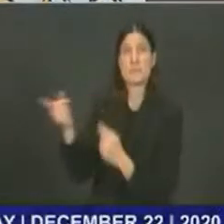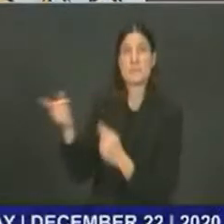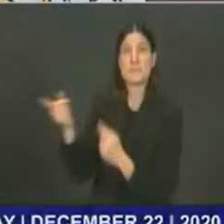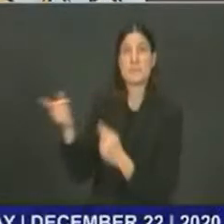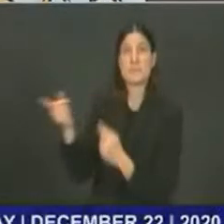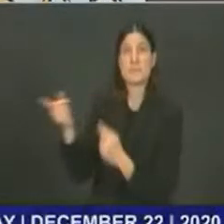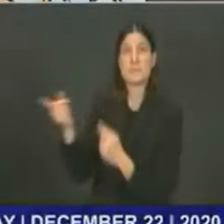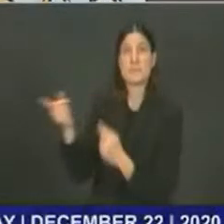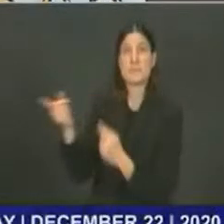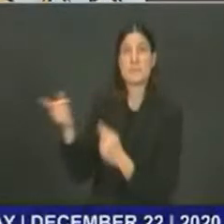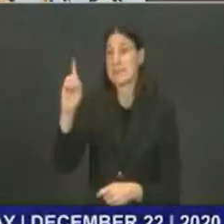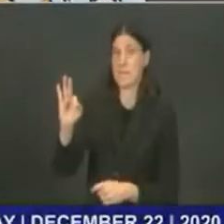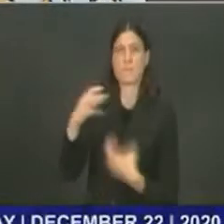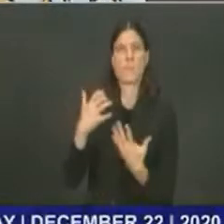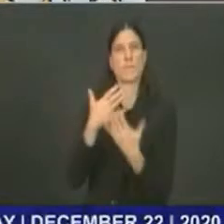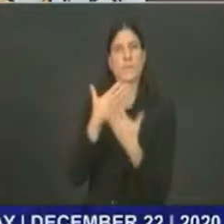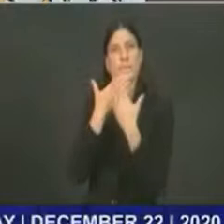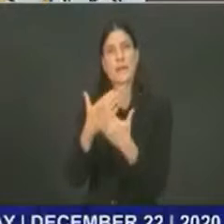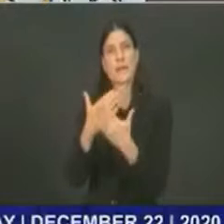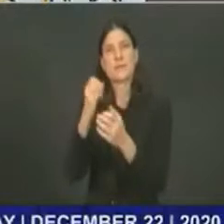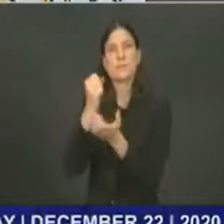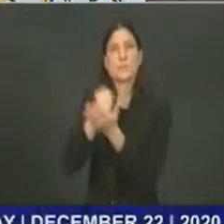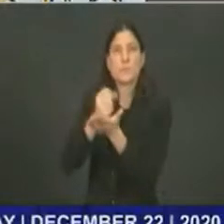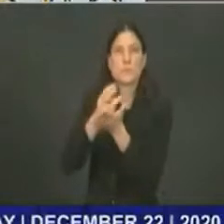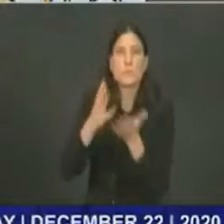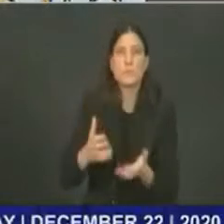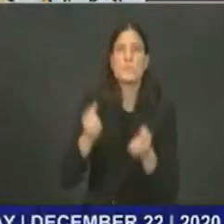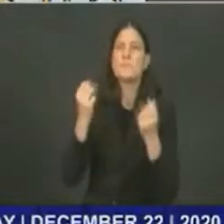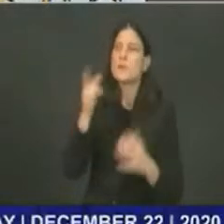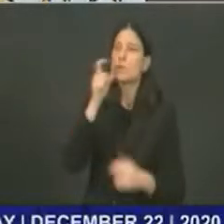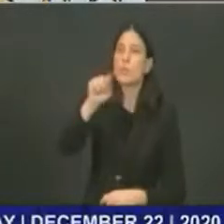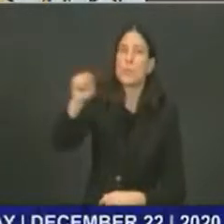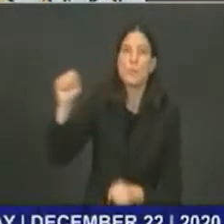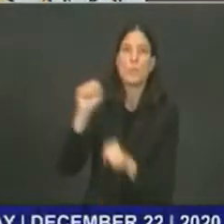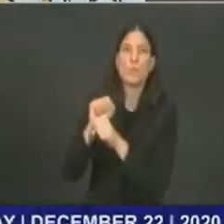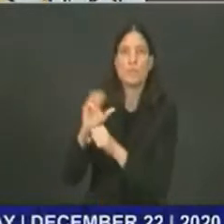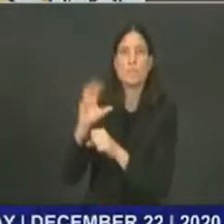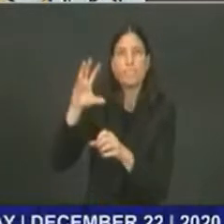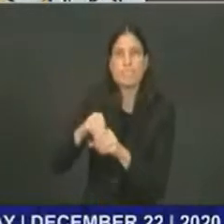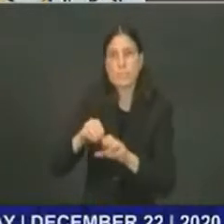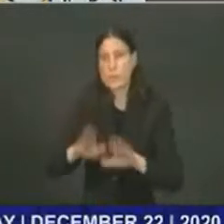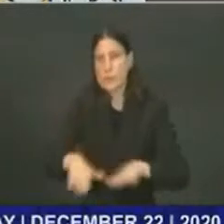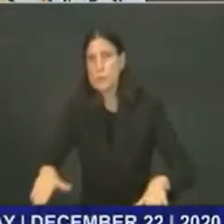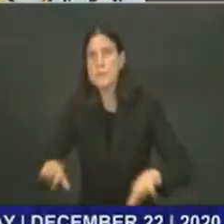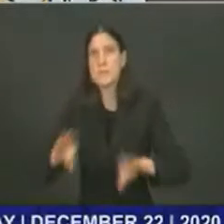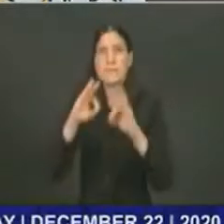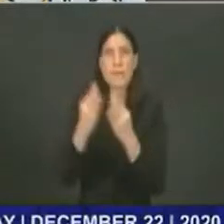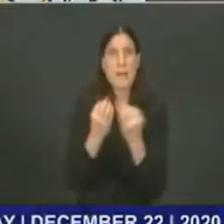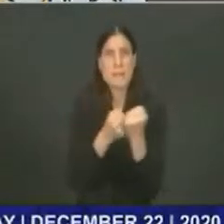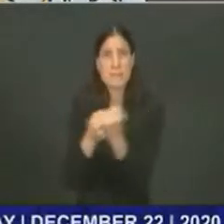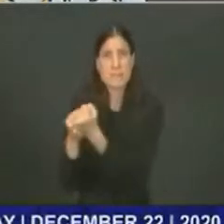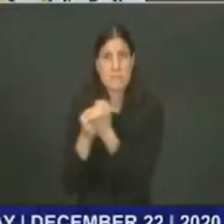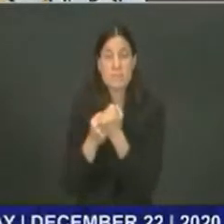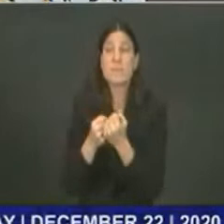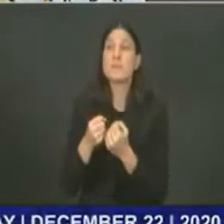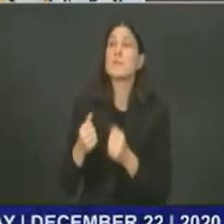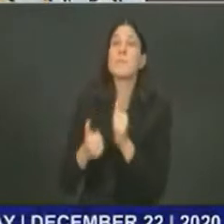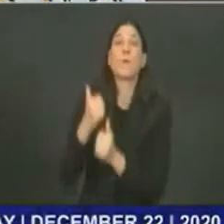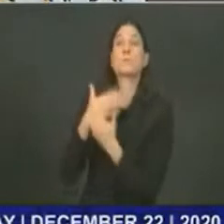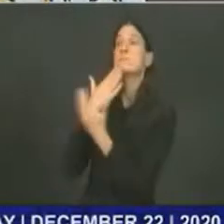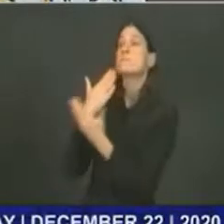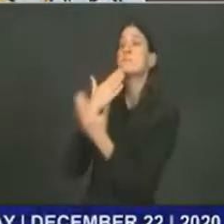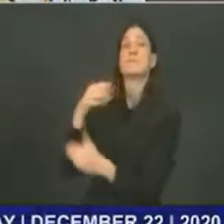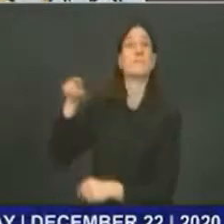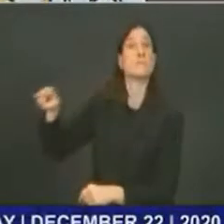leader at the DCYF's peer support team, which is a vital mental health resource